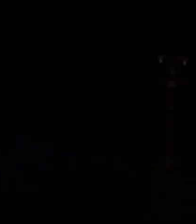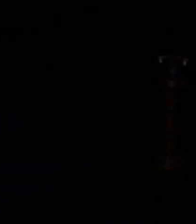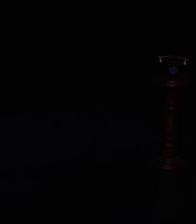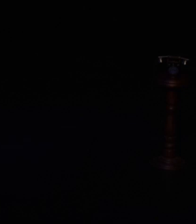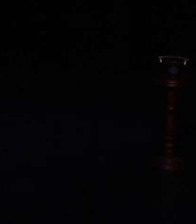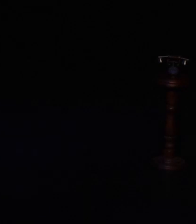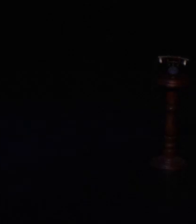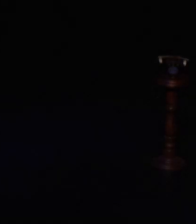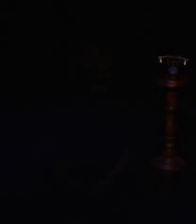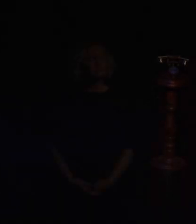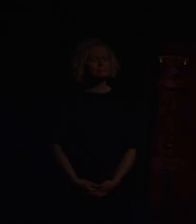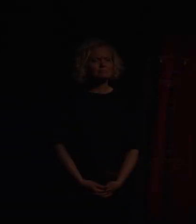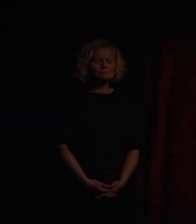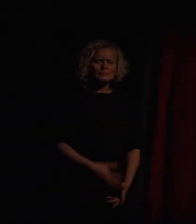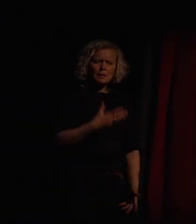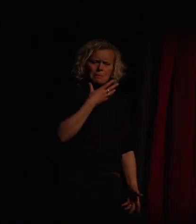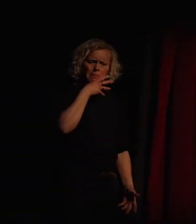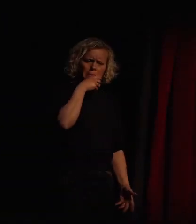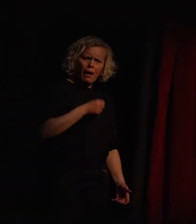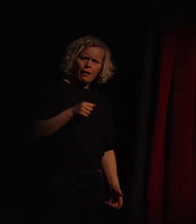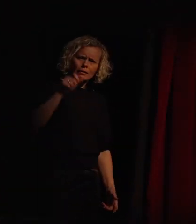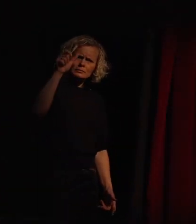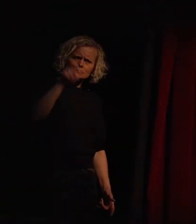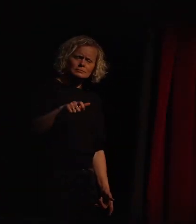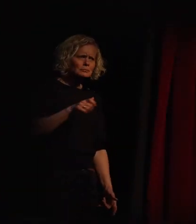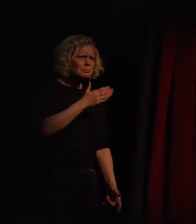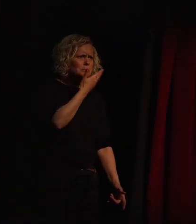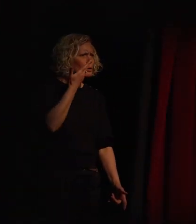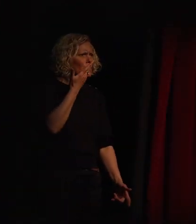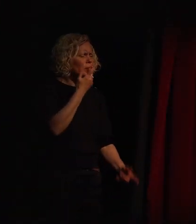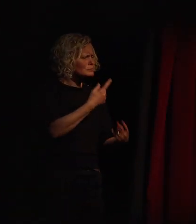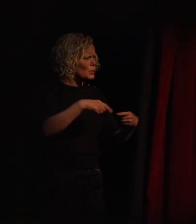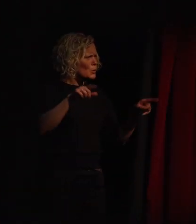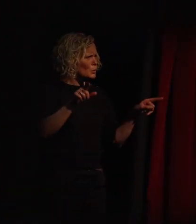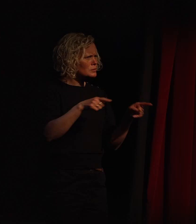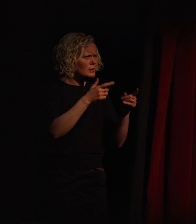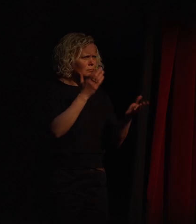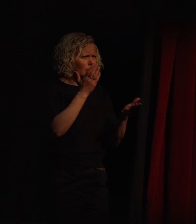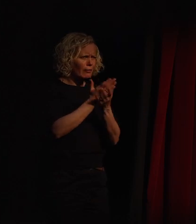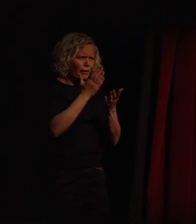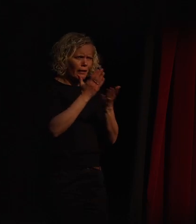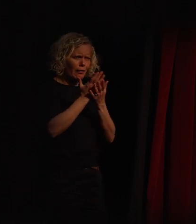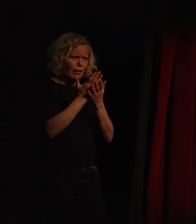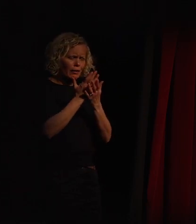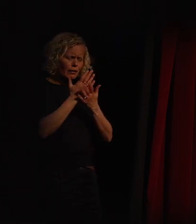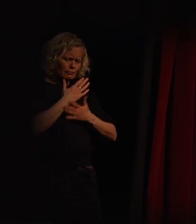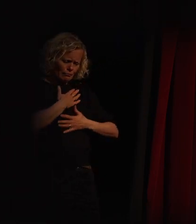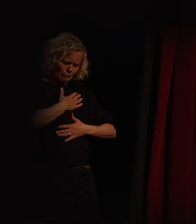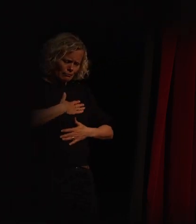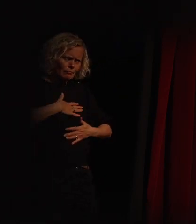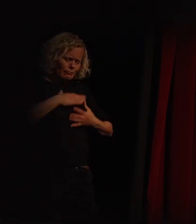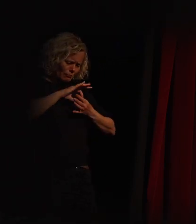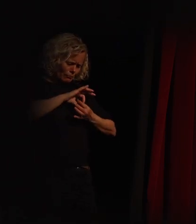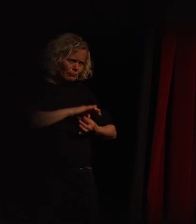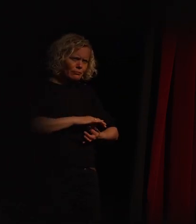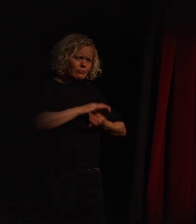Yay. A man that hath no music in himself, nor is not moved with concord of